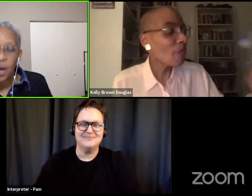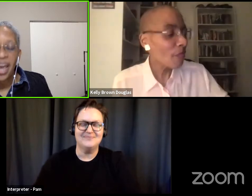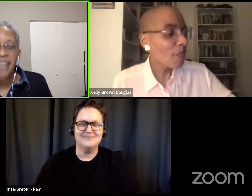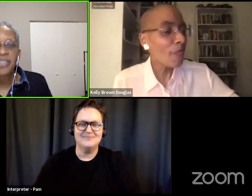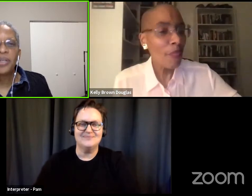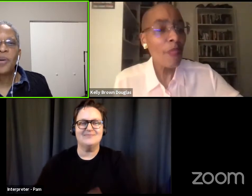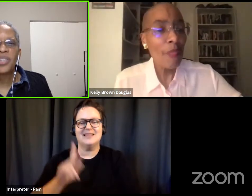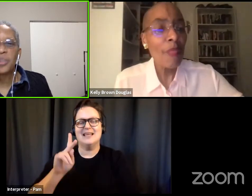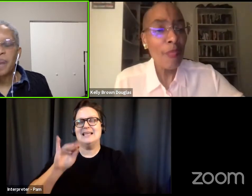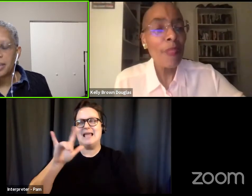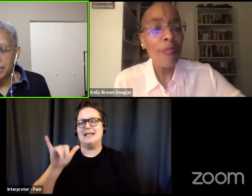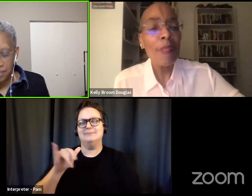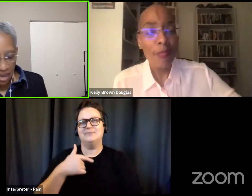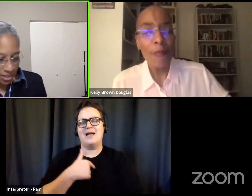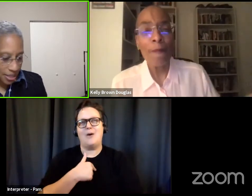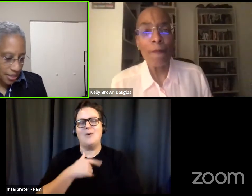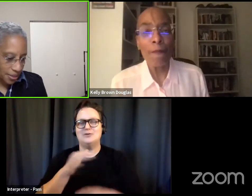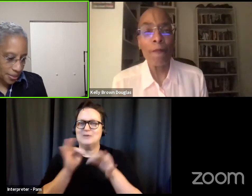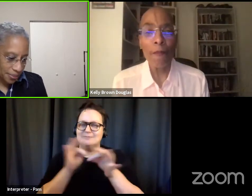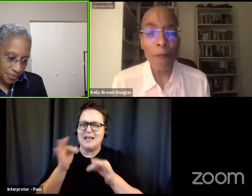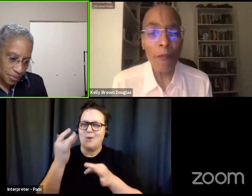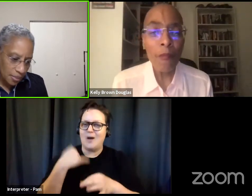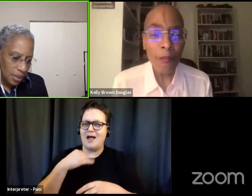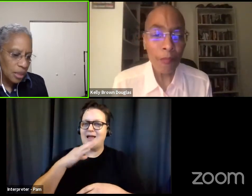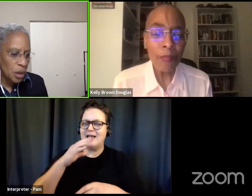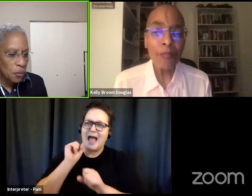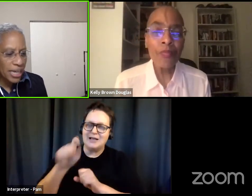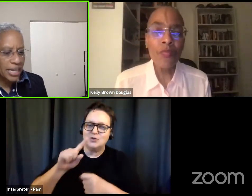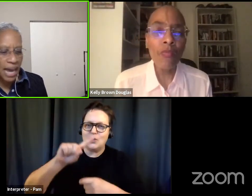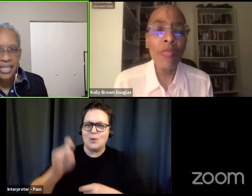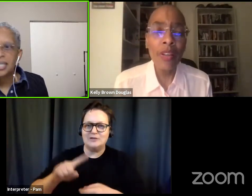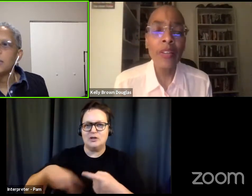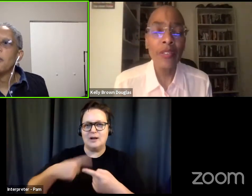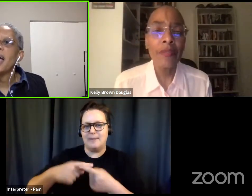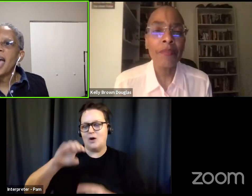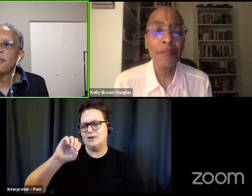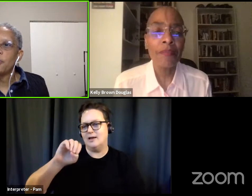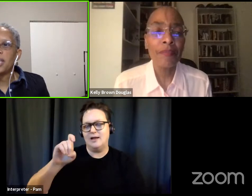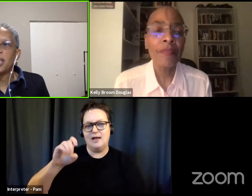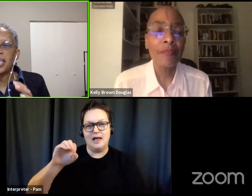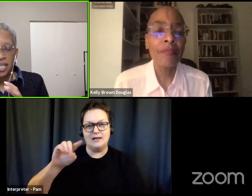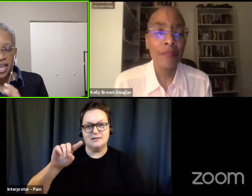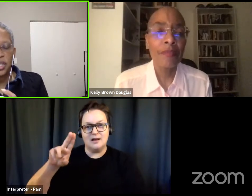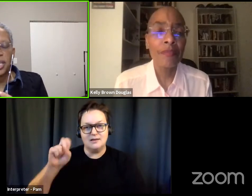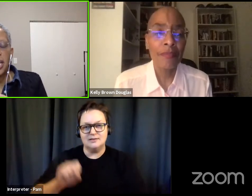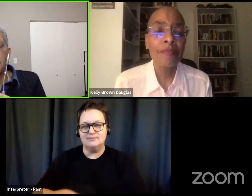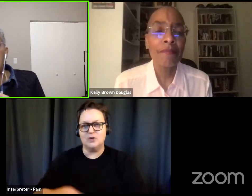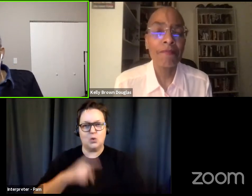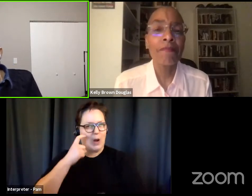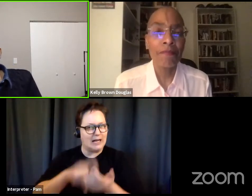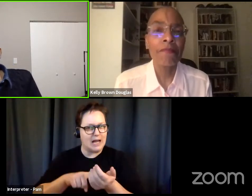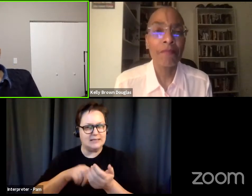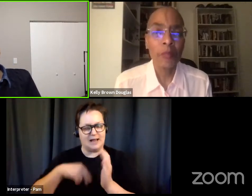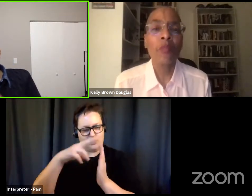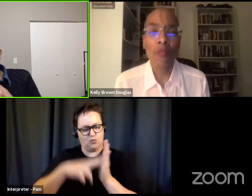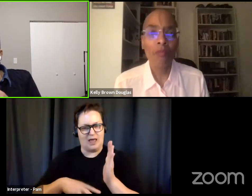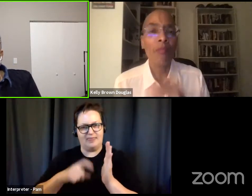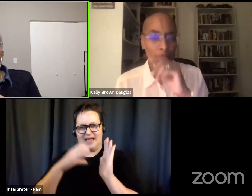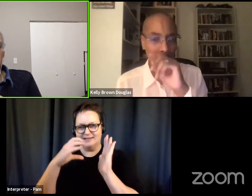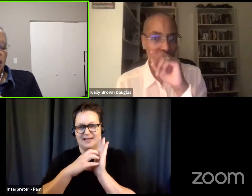Kelly, let me tell you why I asked you the question about Exodus. You know, recognizing, you know, having read that section in Stand Your Ground, in